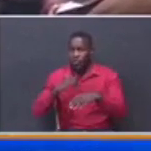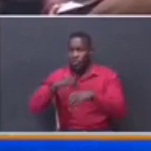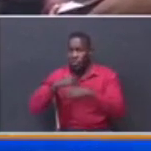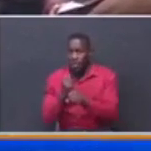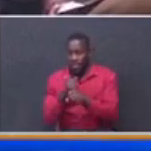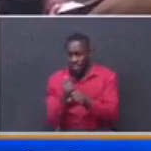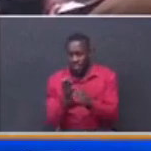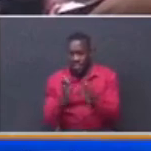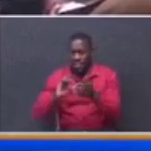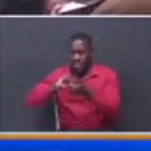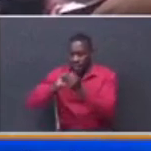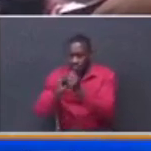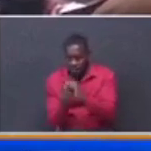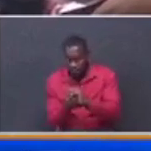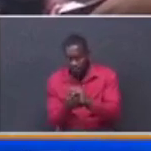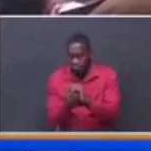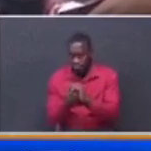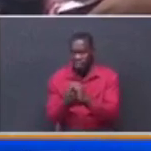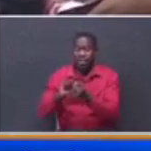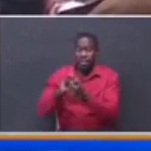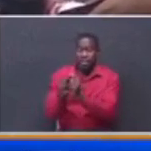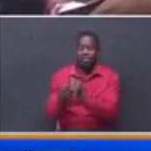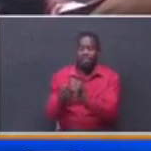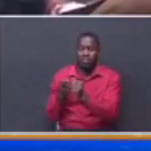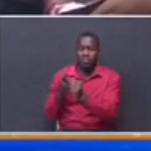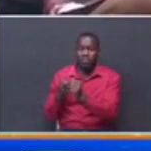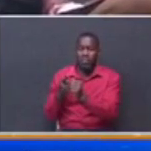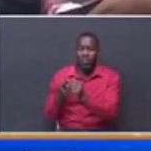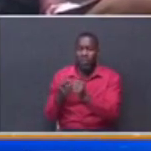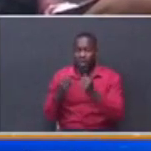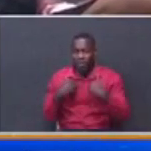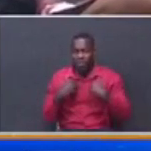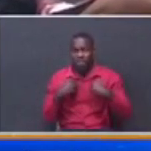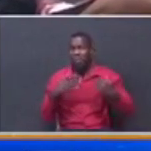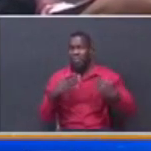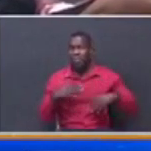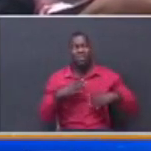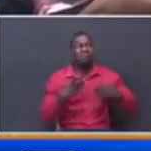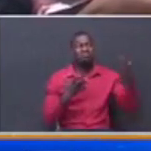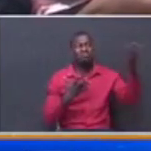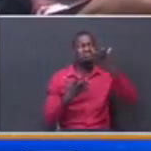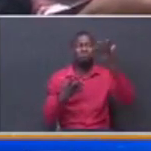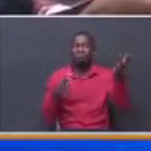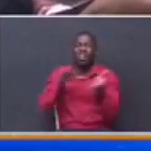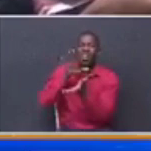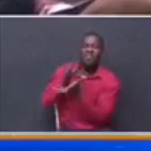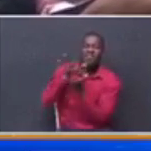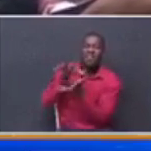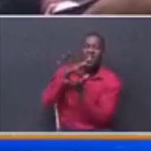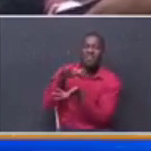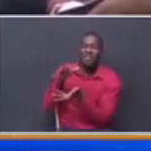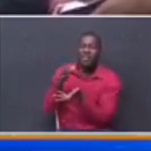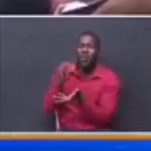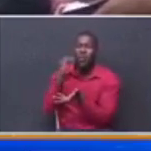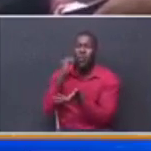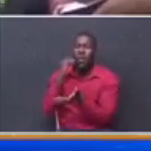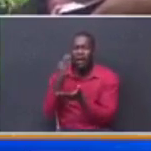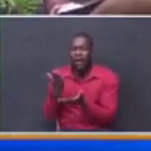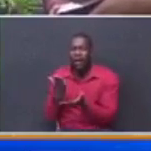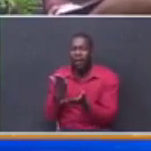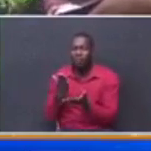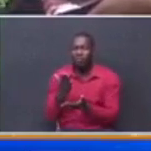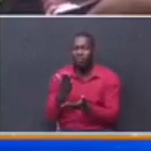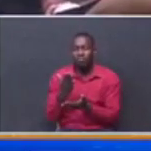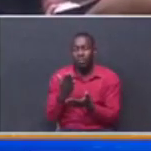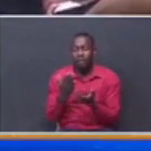which people have been laughing at us. We had become a laughing stock, but this time I can